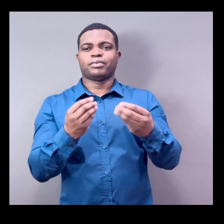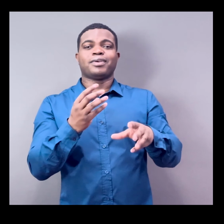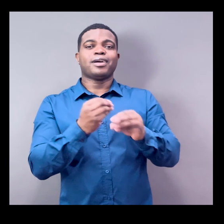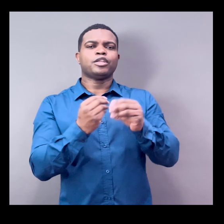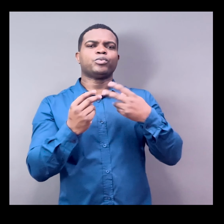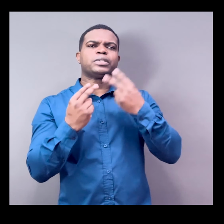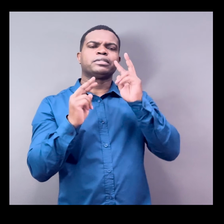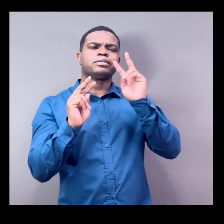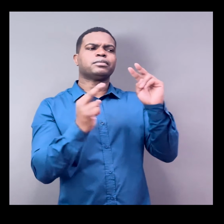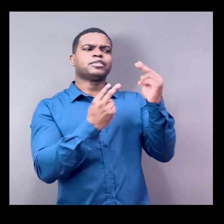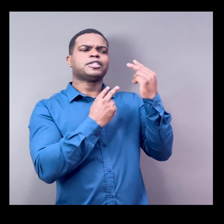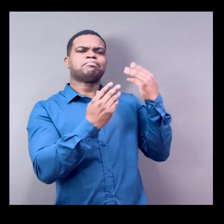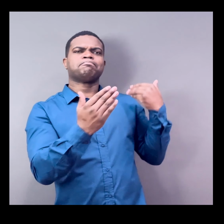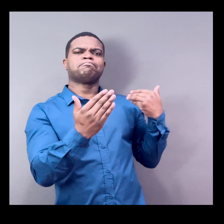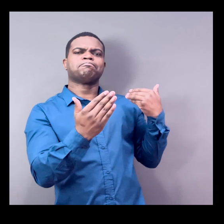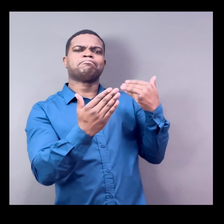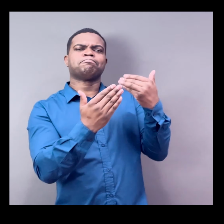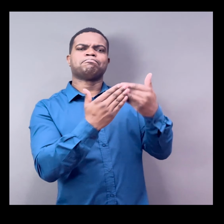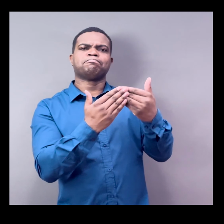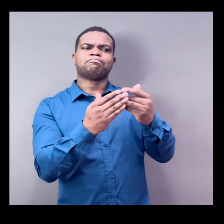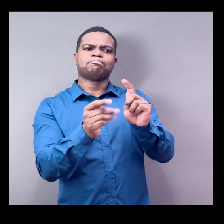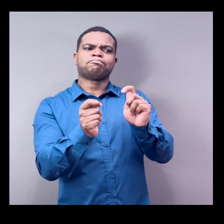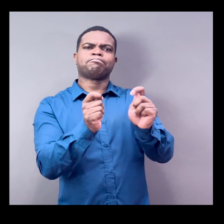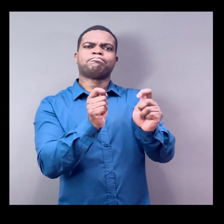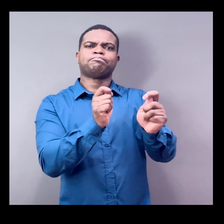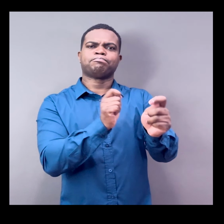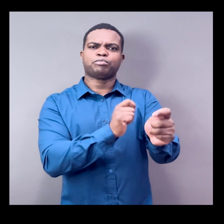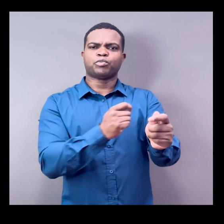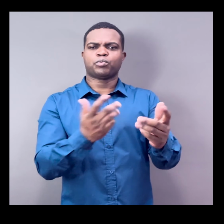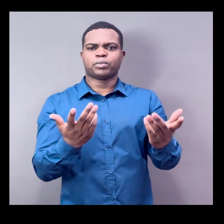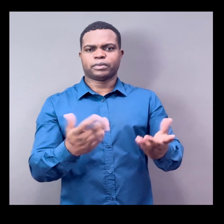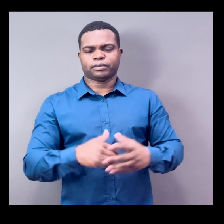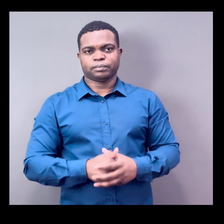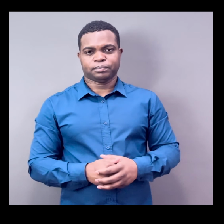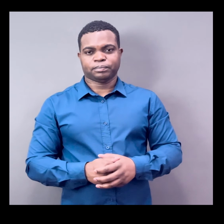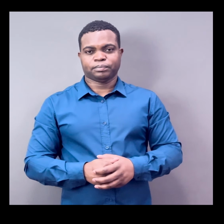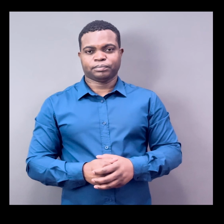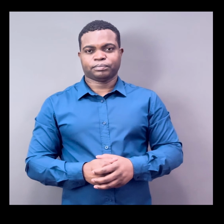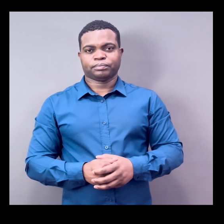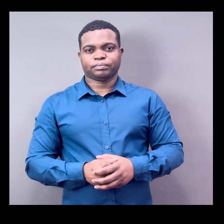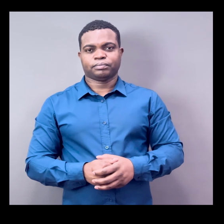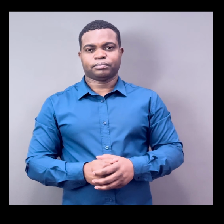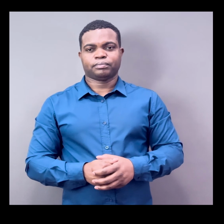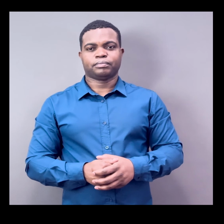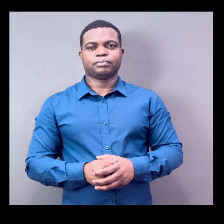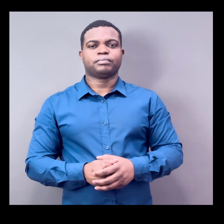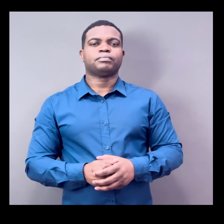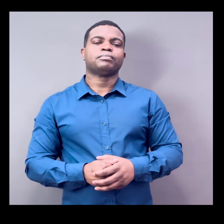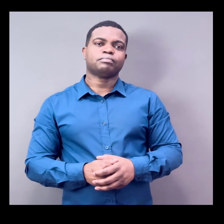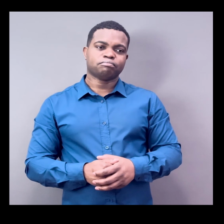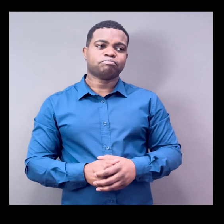talked about the benefits of community engagement. We mentioned many benefits of